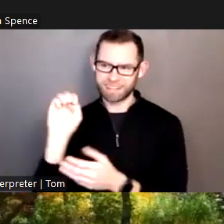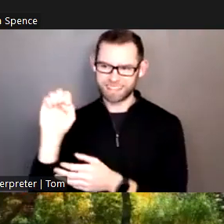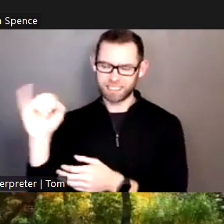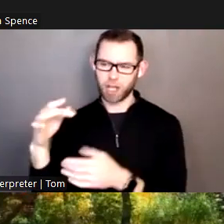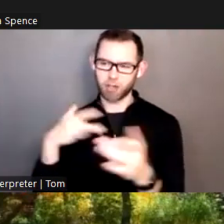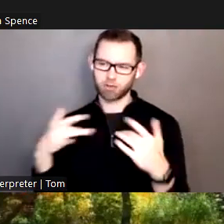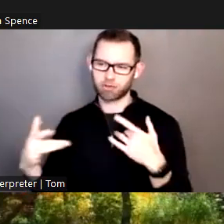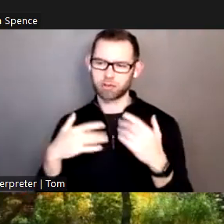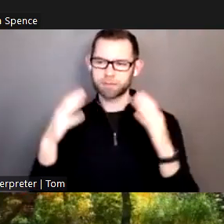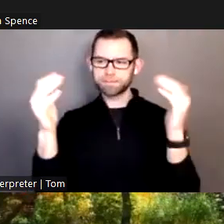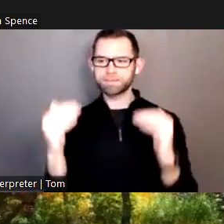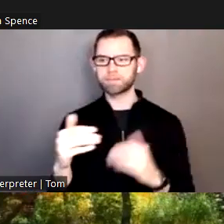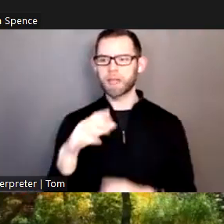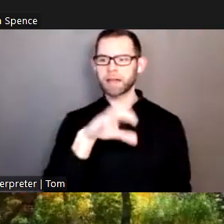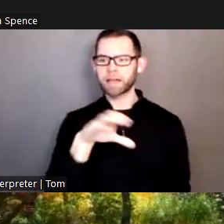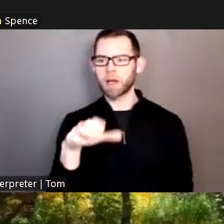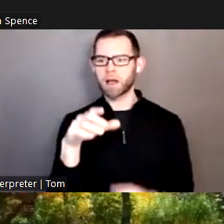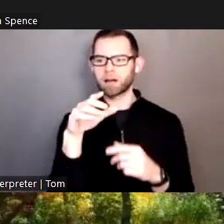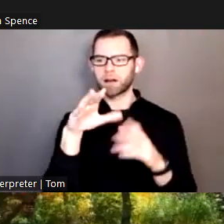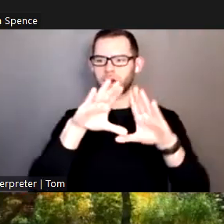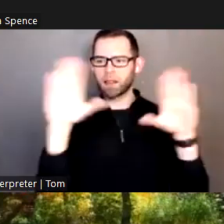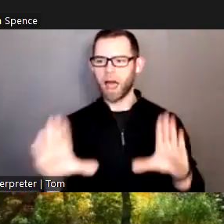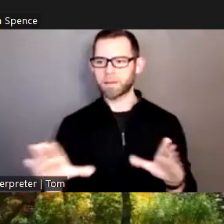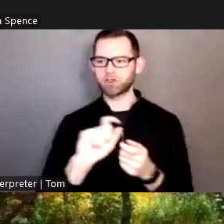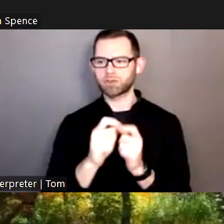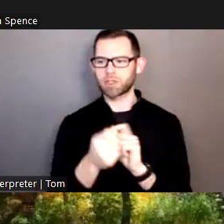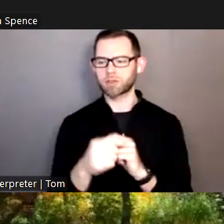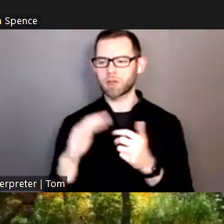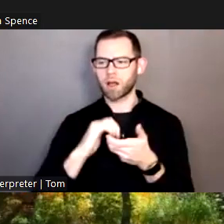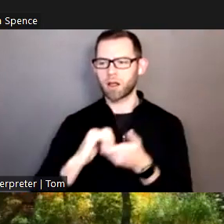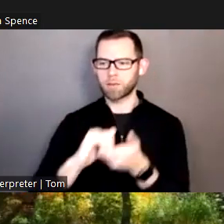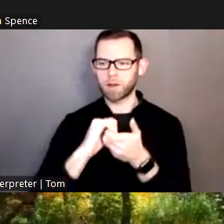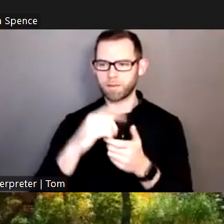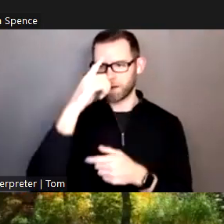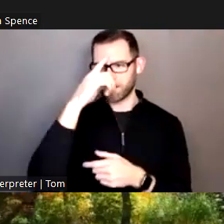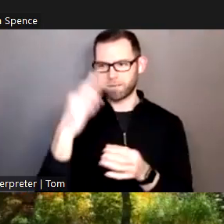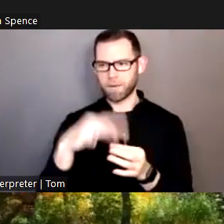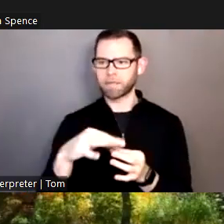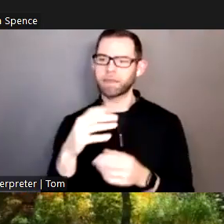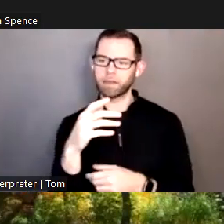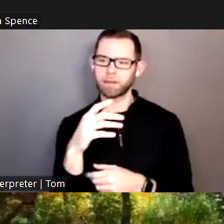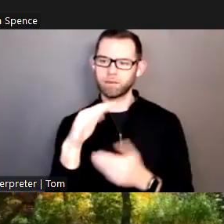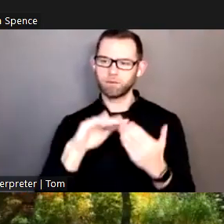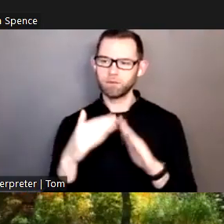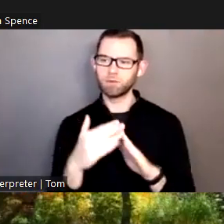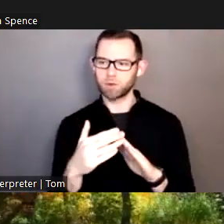Faith Community Environmental Network engages with EJ populations on climate crisis locally. And then just a reminder to everyone.